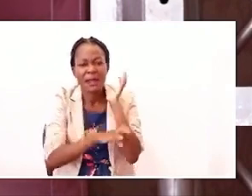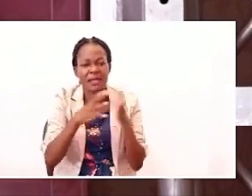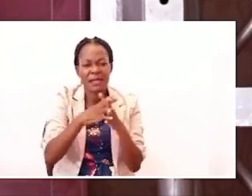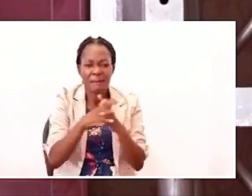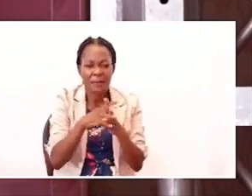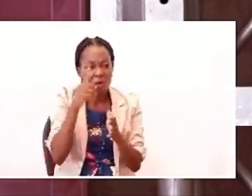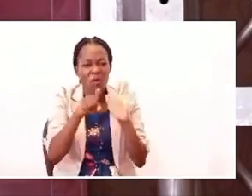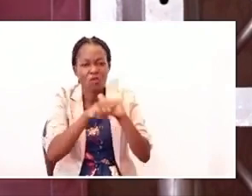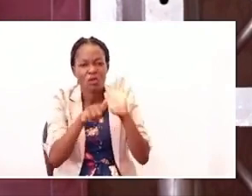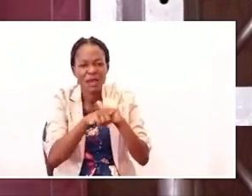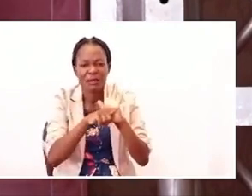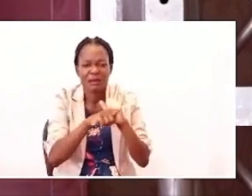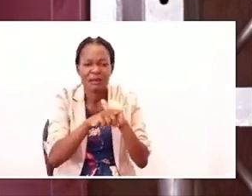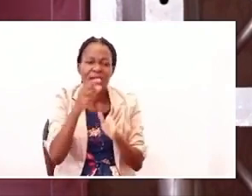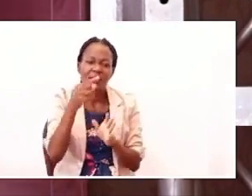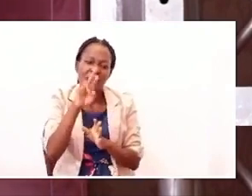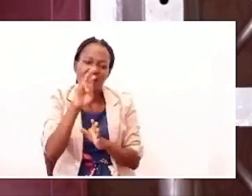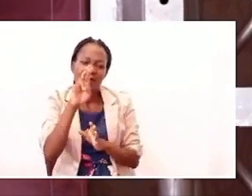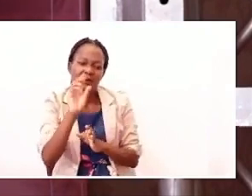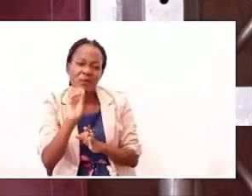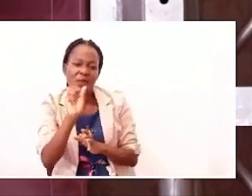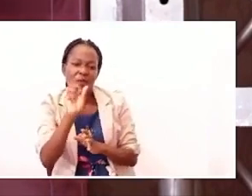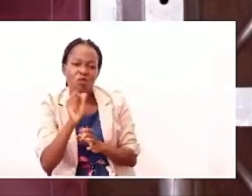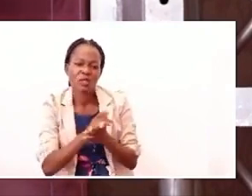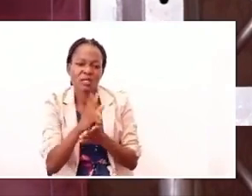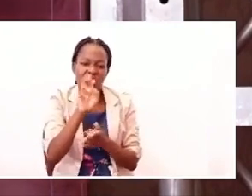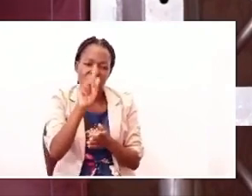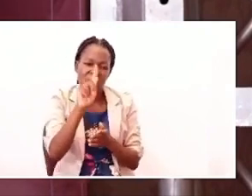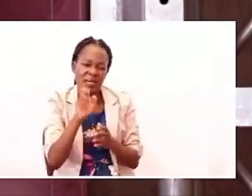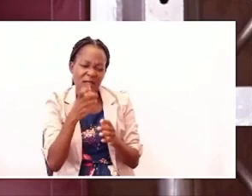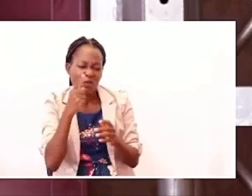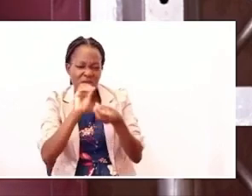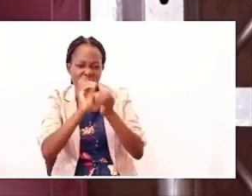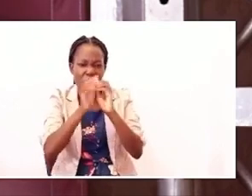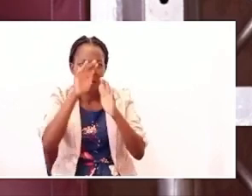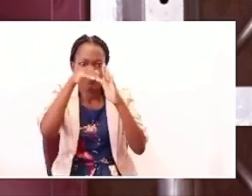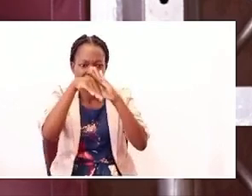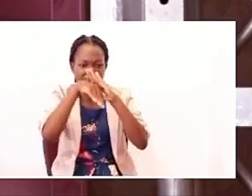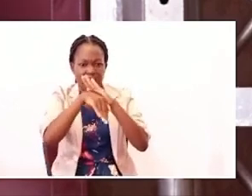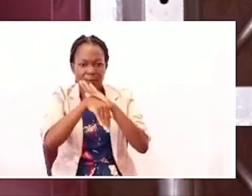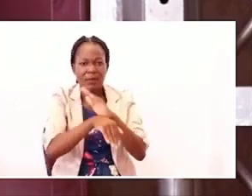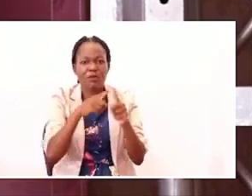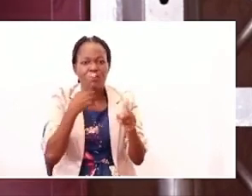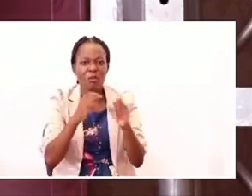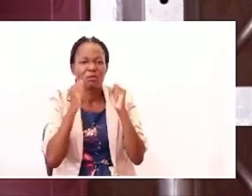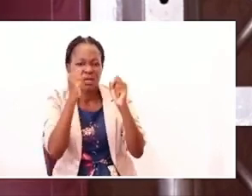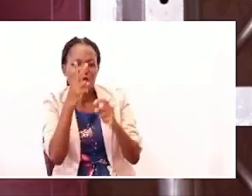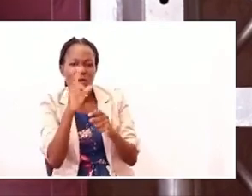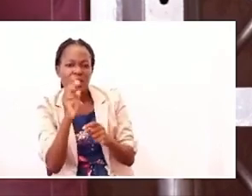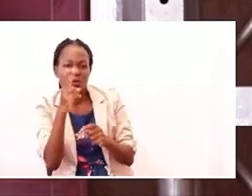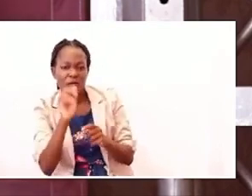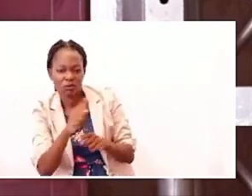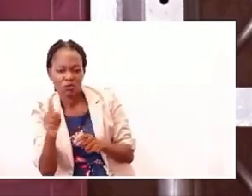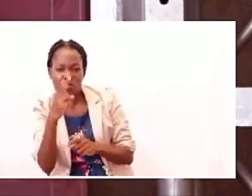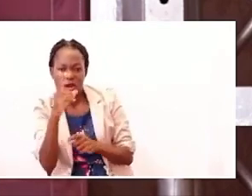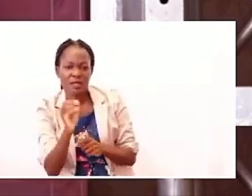period from 2020 to 2021. And this is additive to the fact that these economies